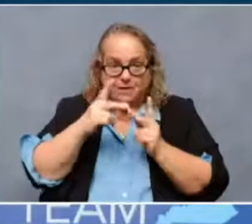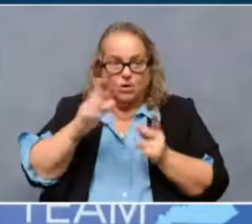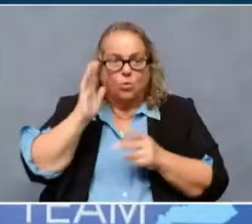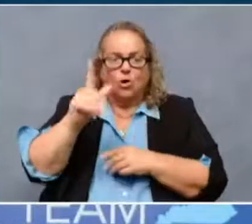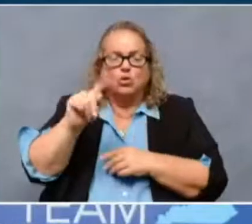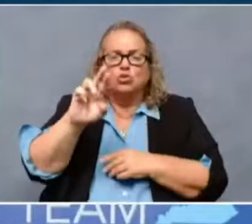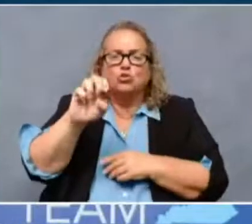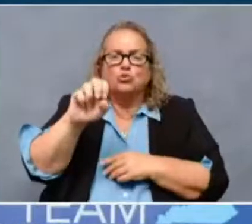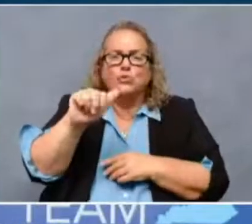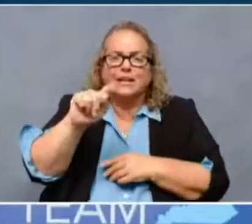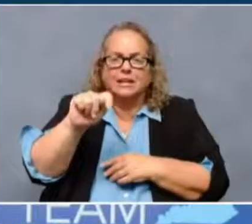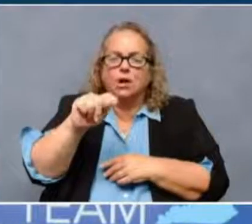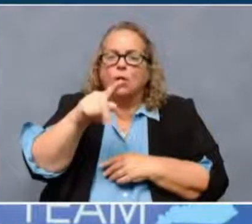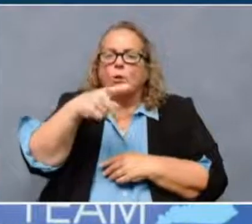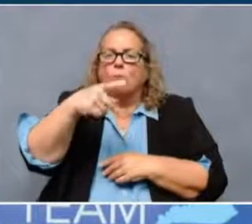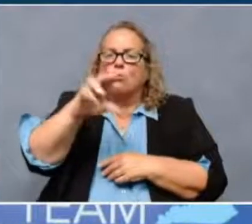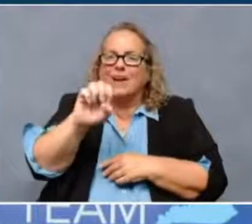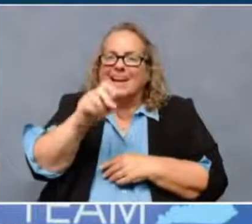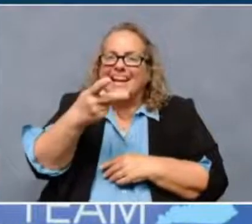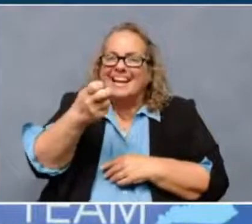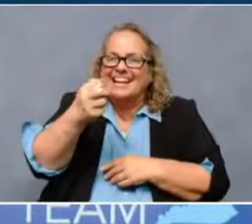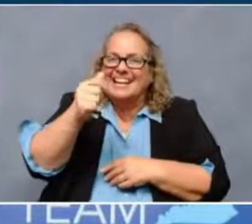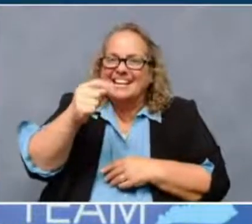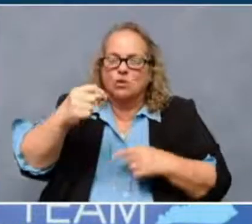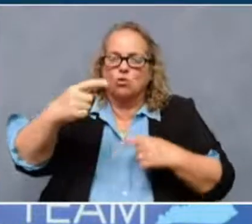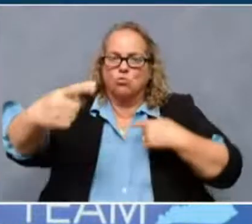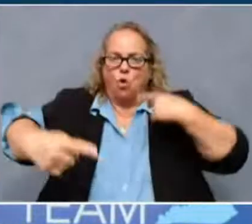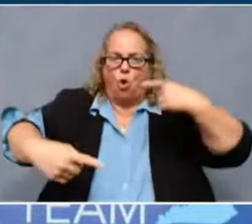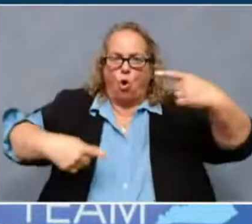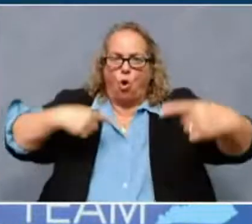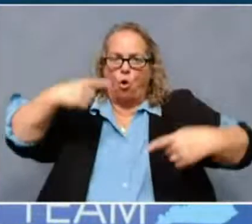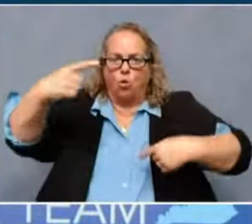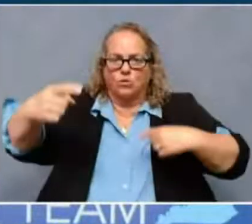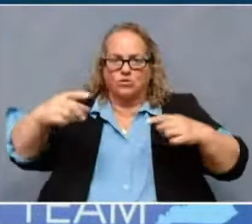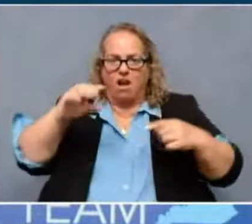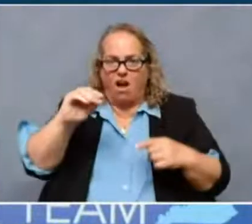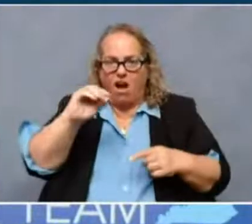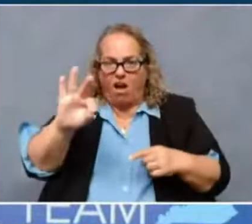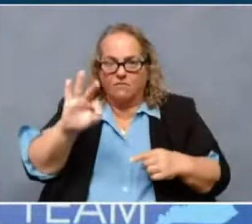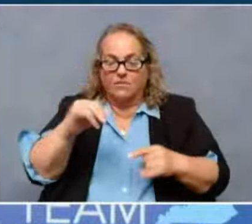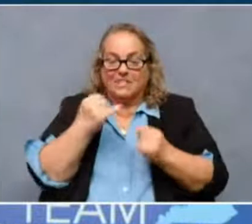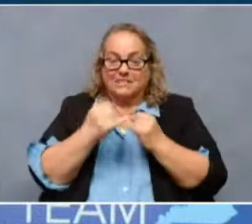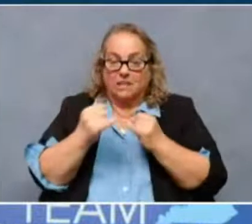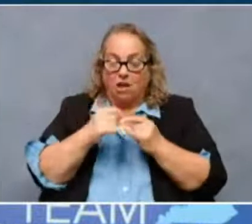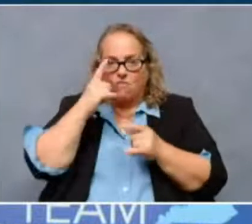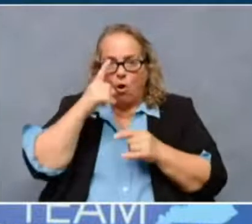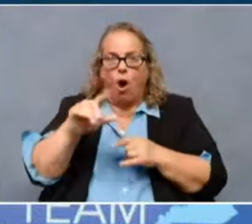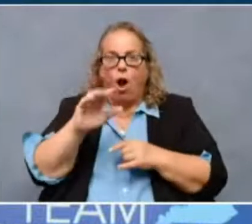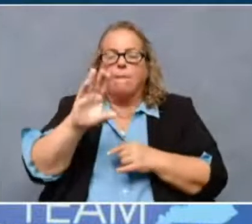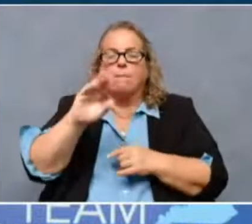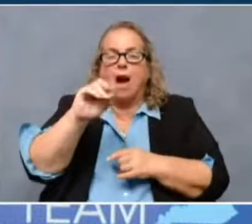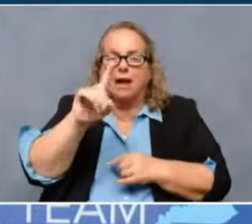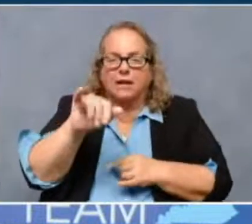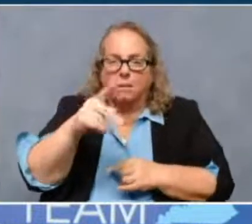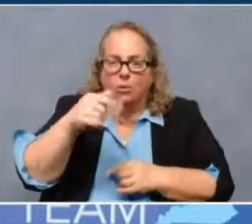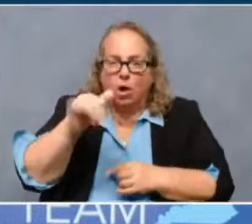aluminum coils used to manufacture automotive body parts. This plant employs over 100 Kentuckians. Novellus has had